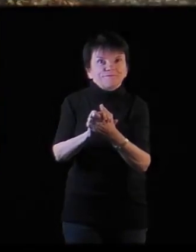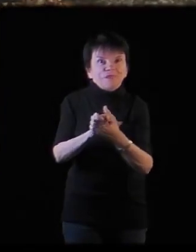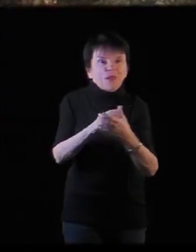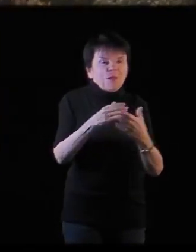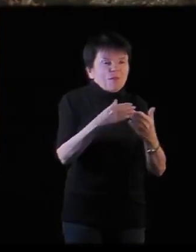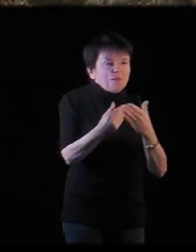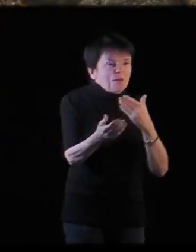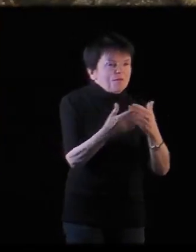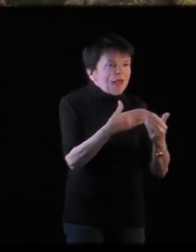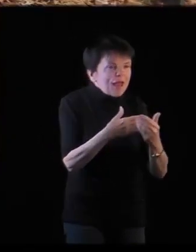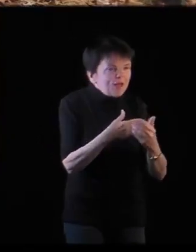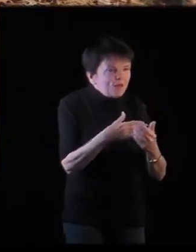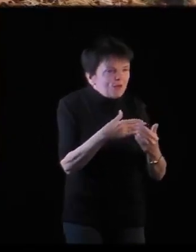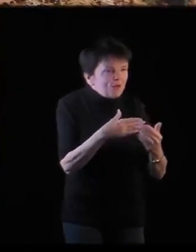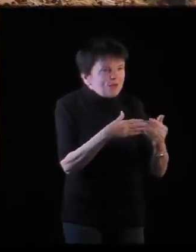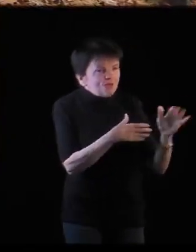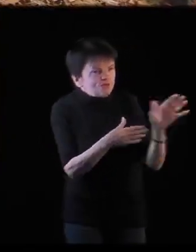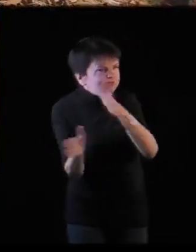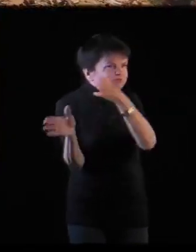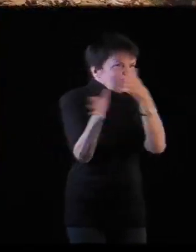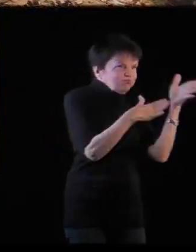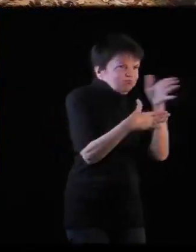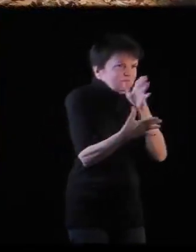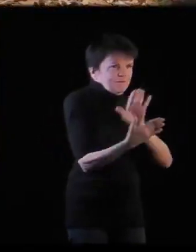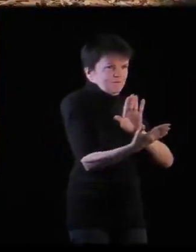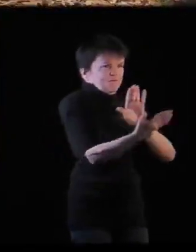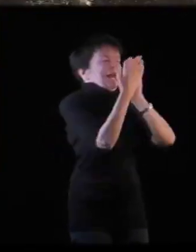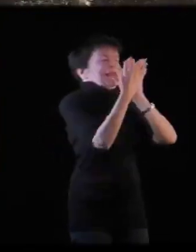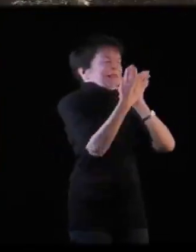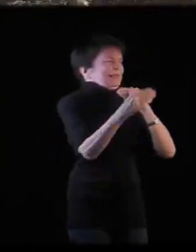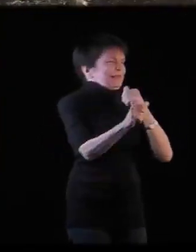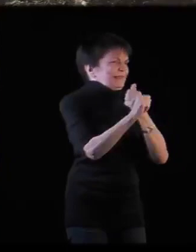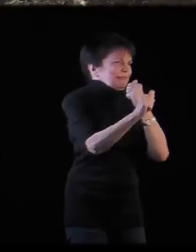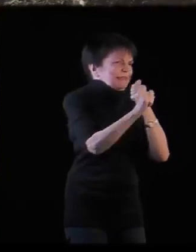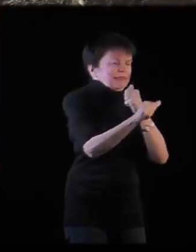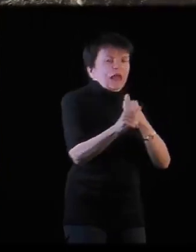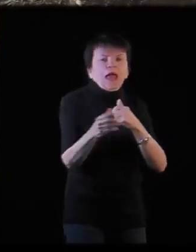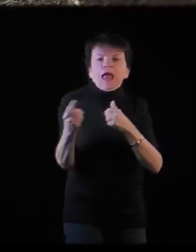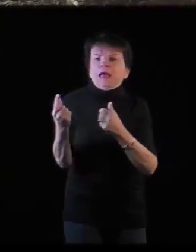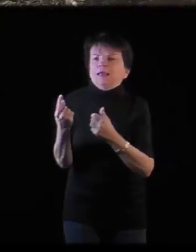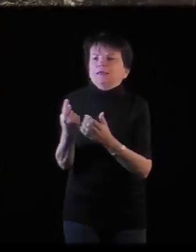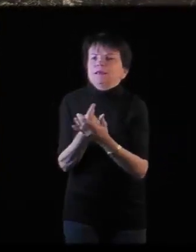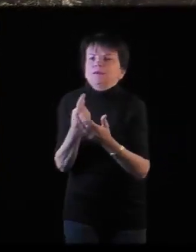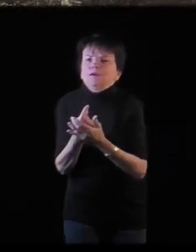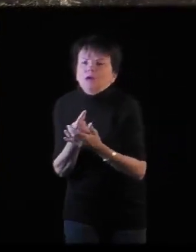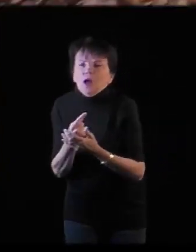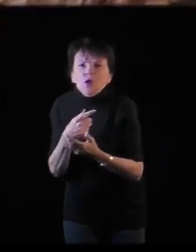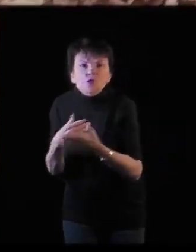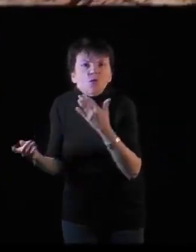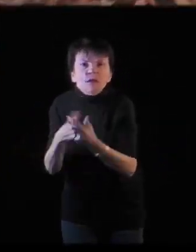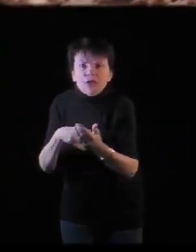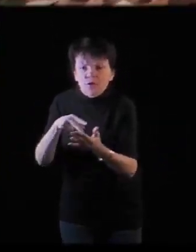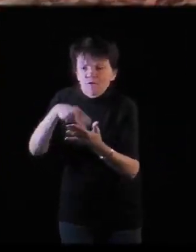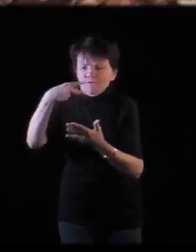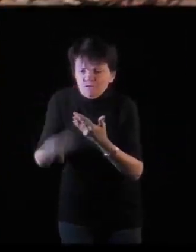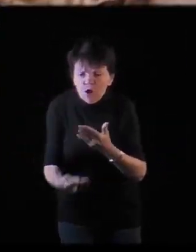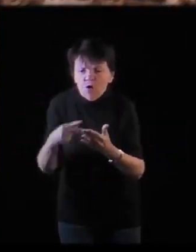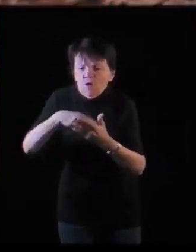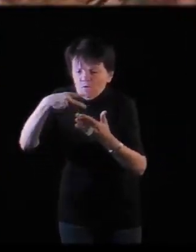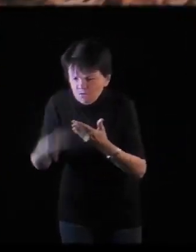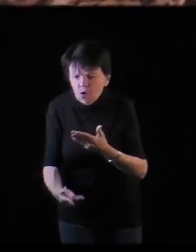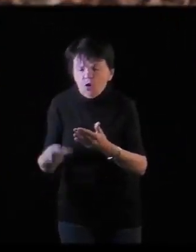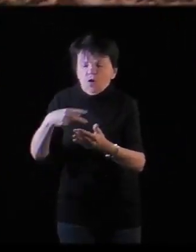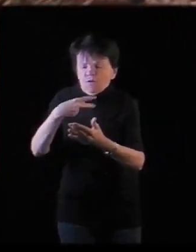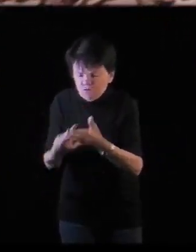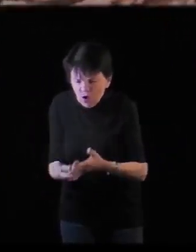The struggles I face may be painful, though it sometimes seems impossible. Though I fall 1,000 times covered in